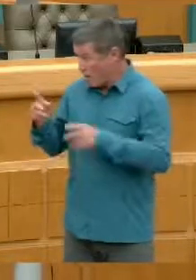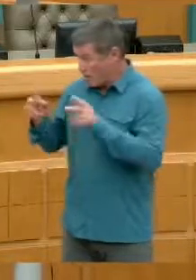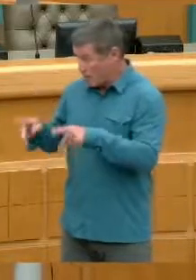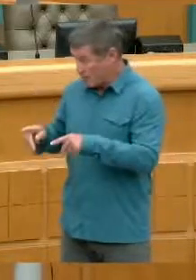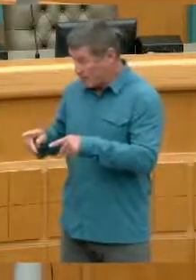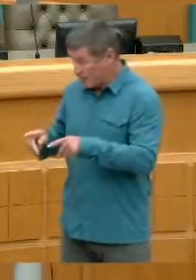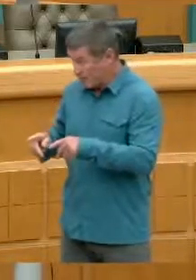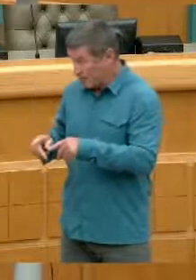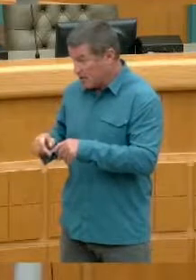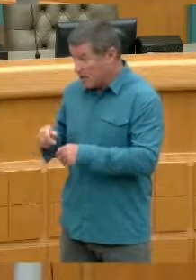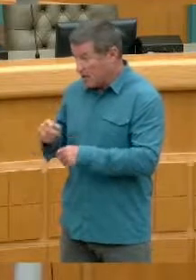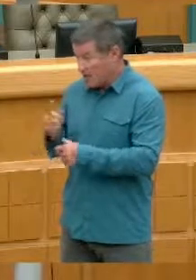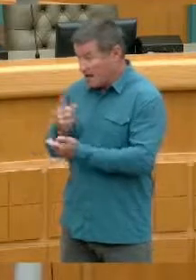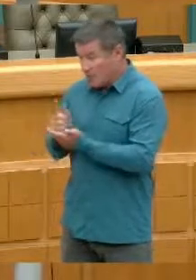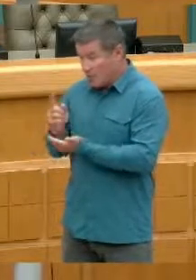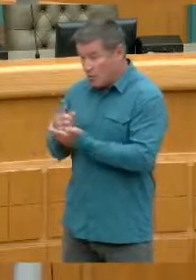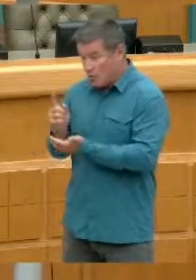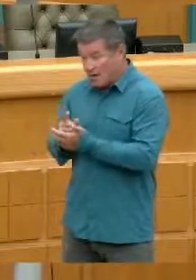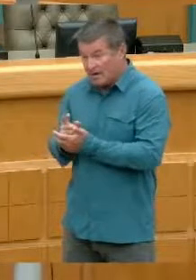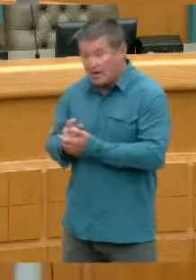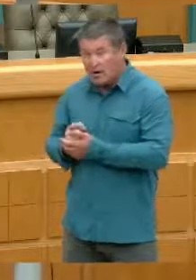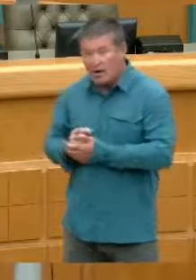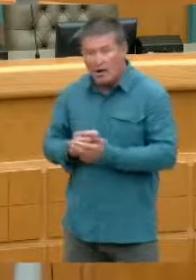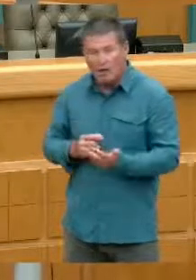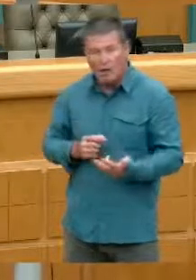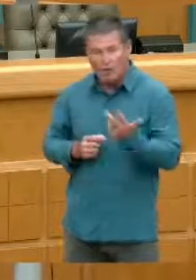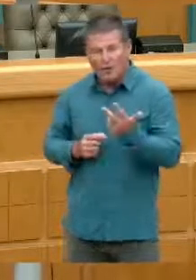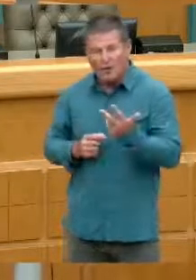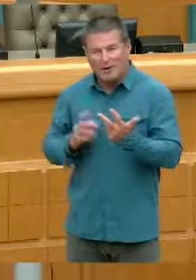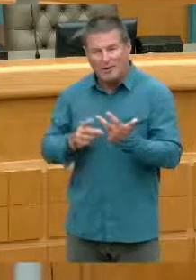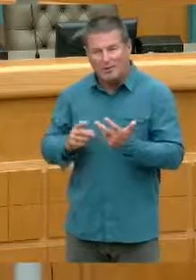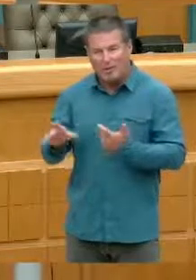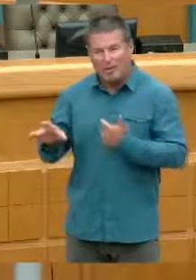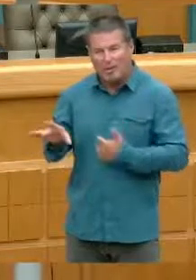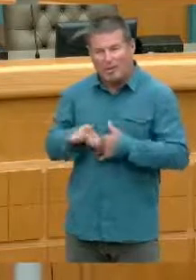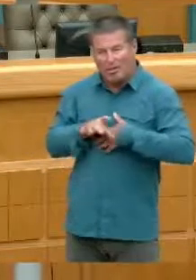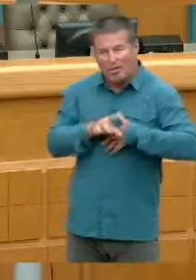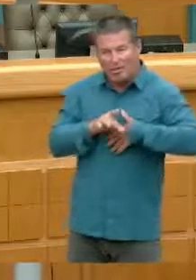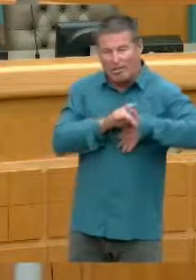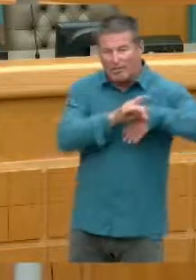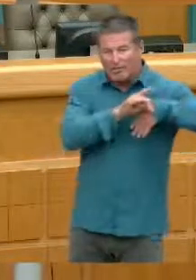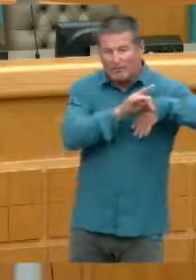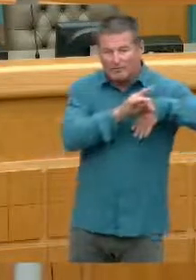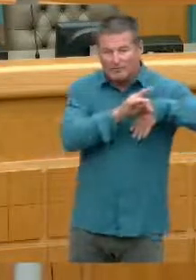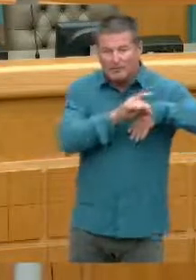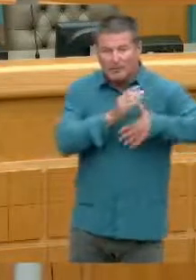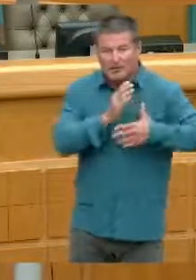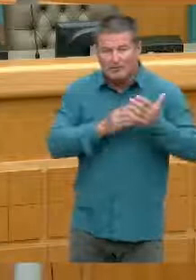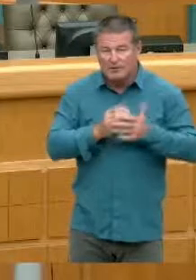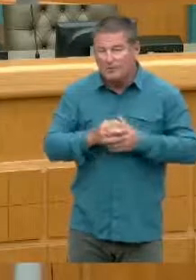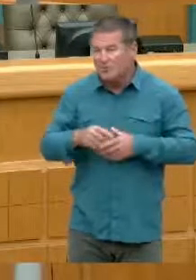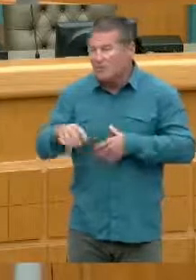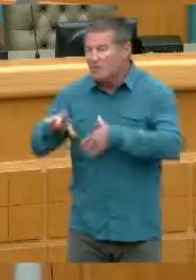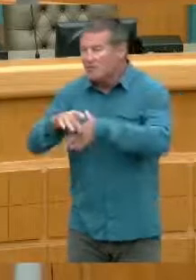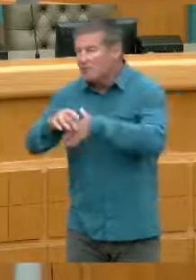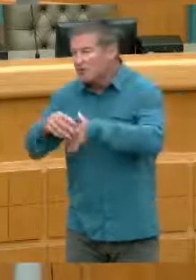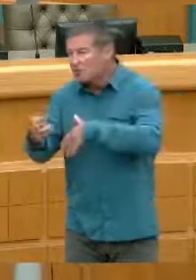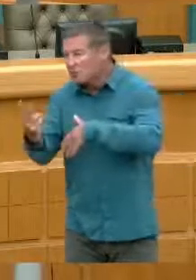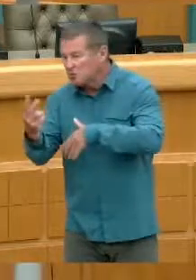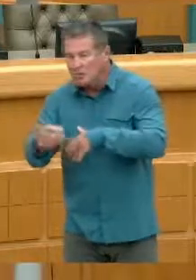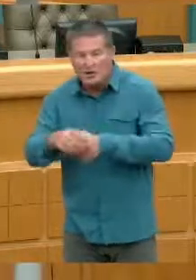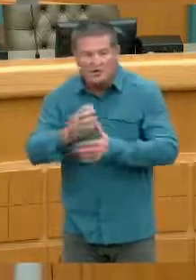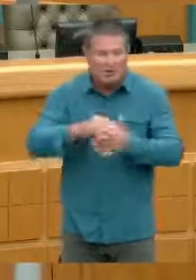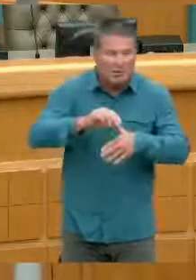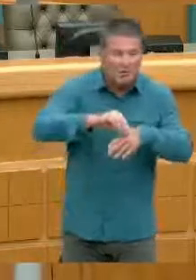week, they'll on average infect 3 additional people. Some people will infect 3, a couple people will infect 2. That's how we get